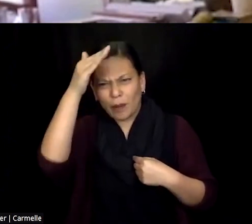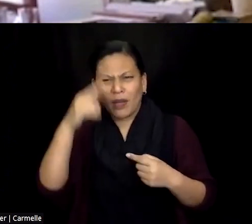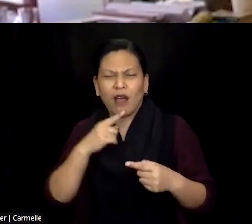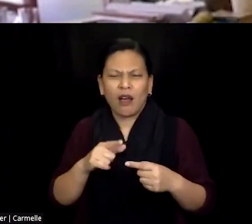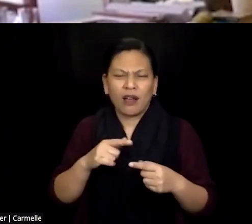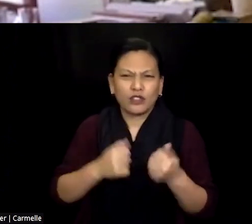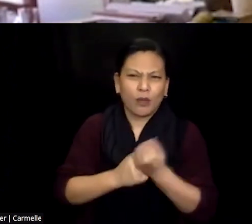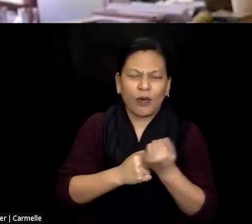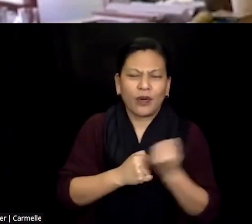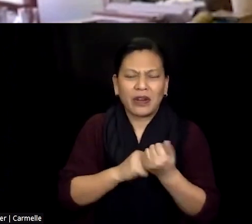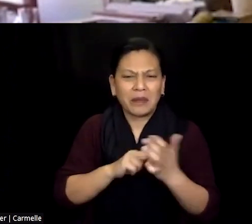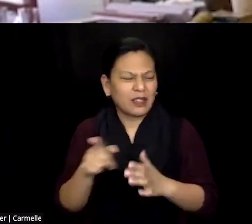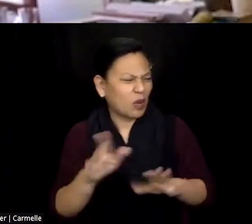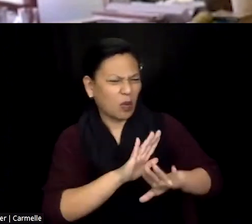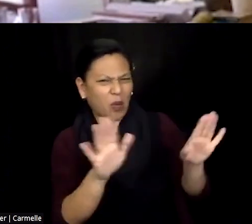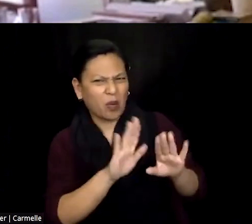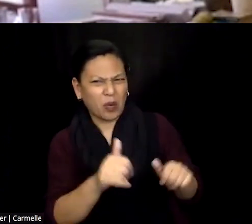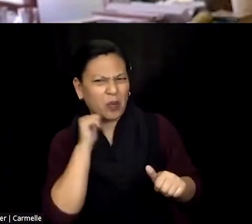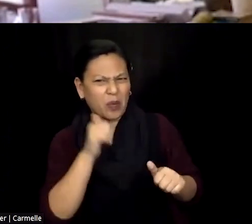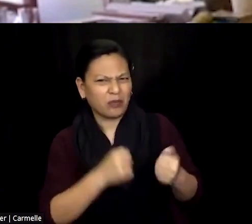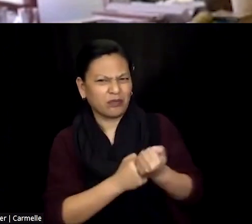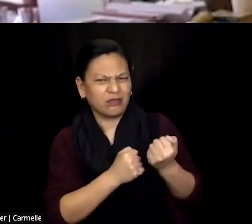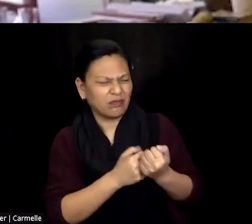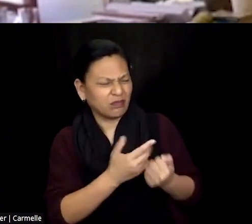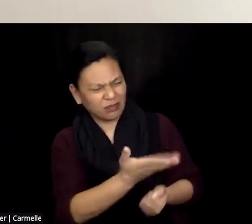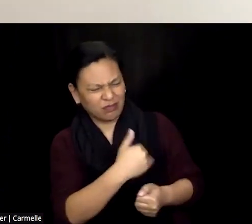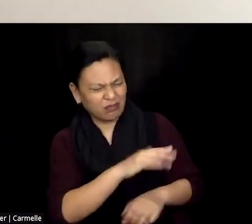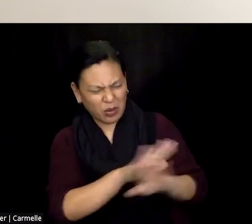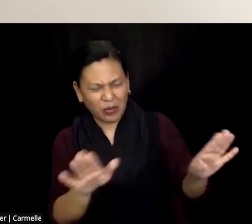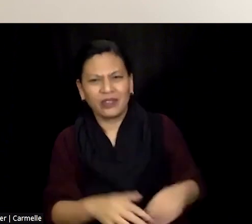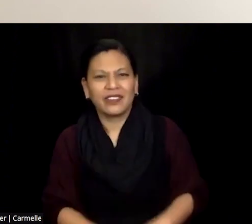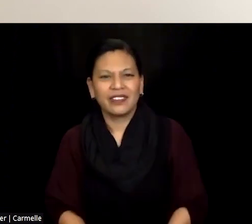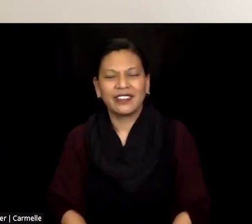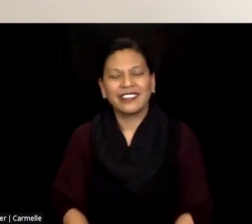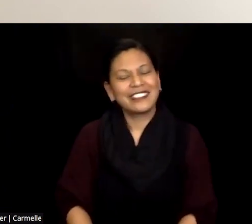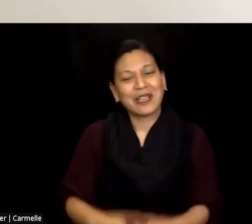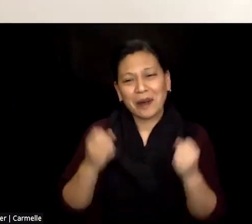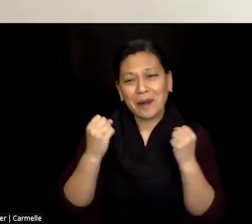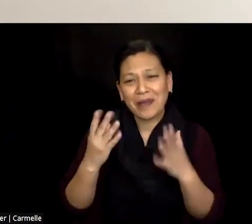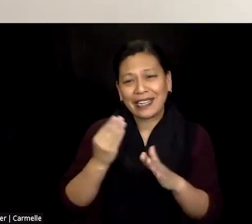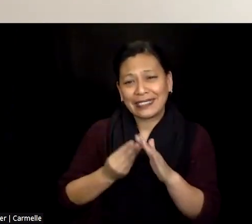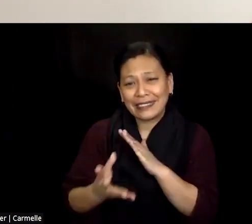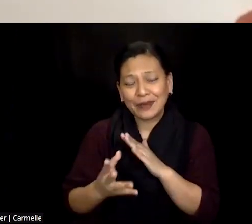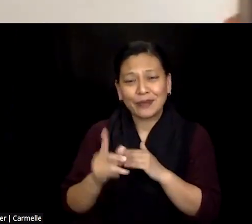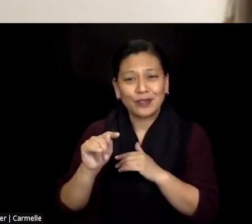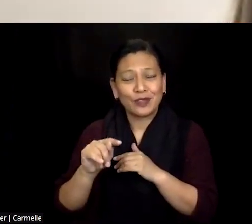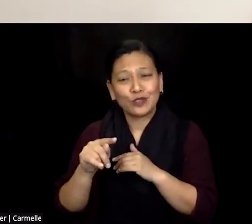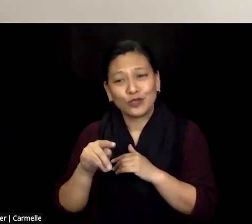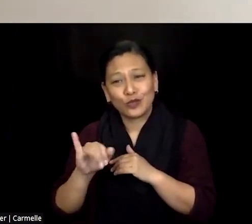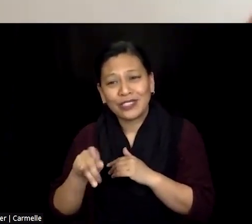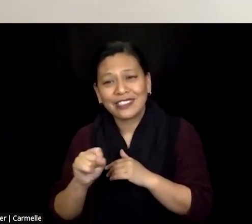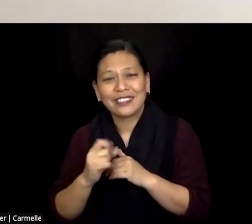absolutely, I'm not giving you a ride. And that's always fun to do in a metropolis. Wow, all these tips and tricks we're